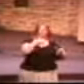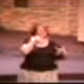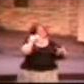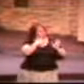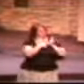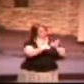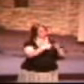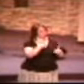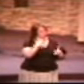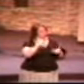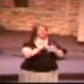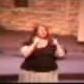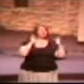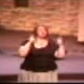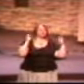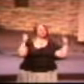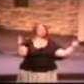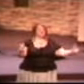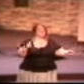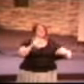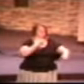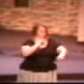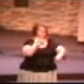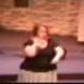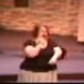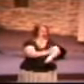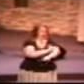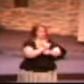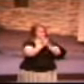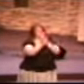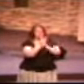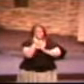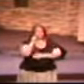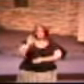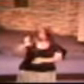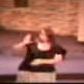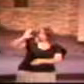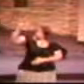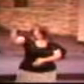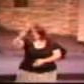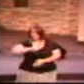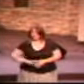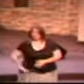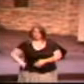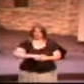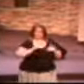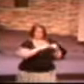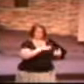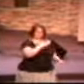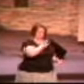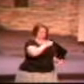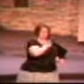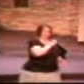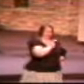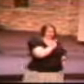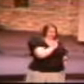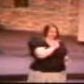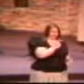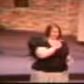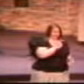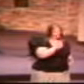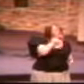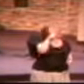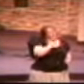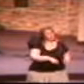there is great power in praying your kingdom versus my kingdom and we have to